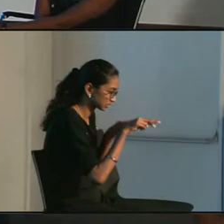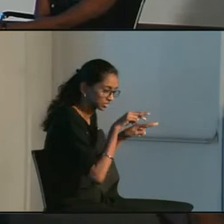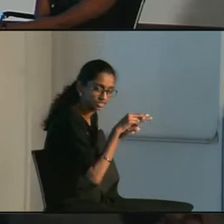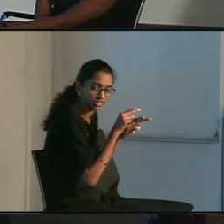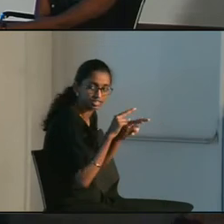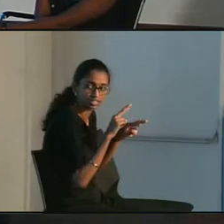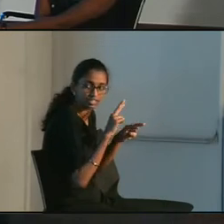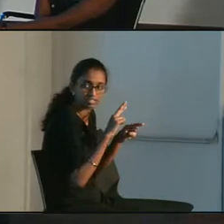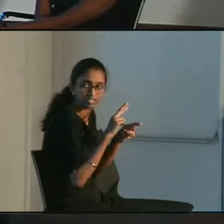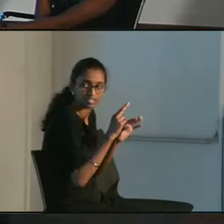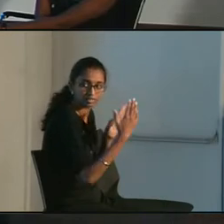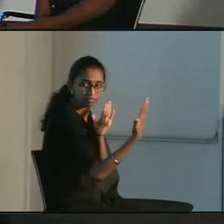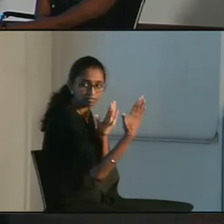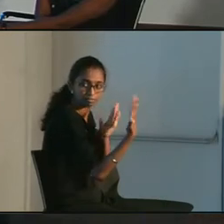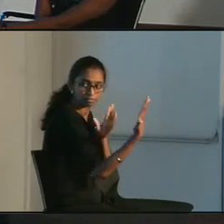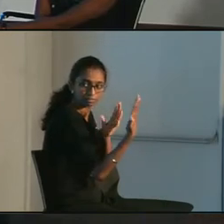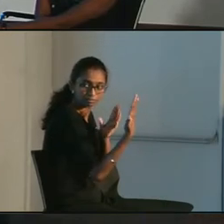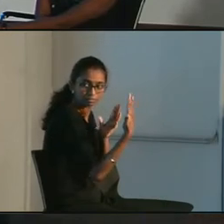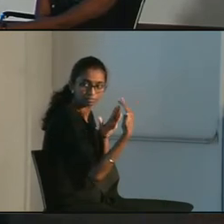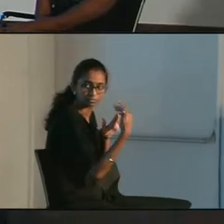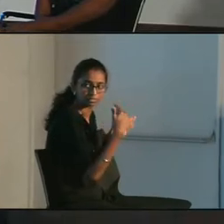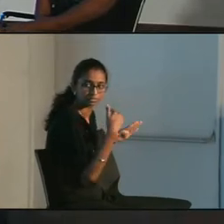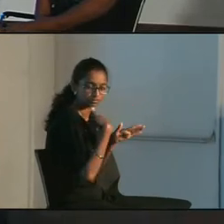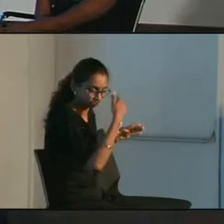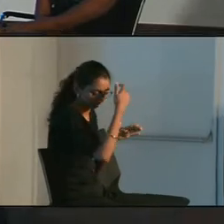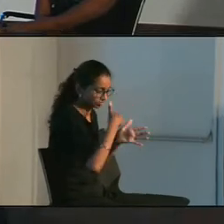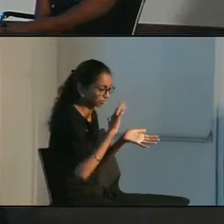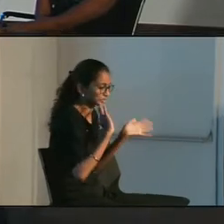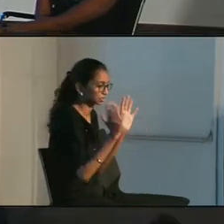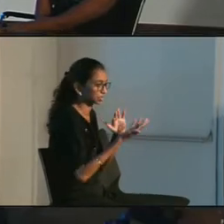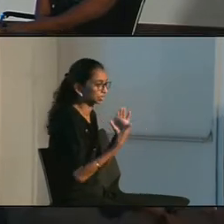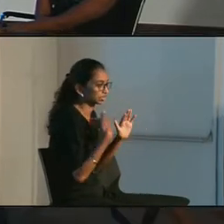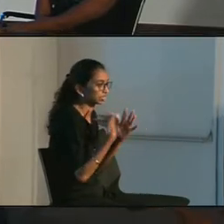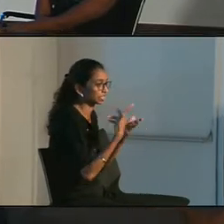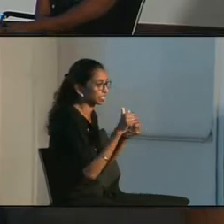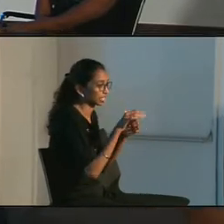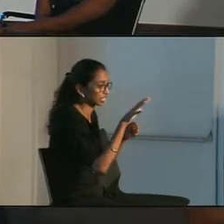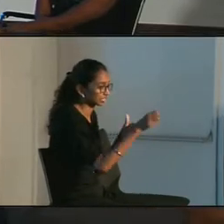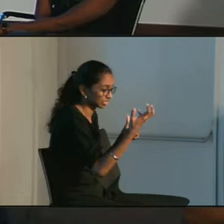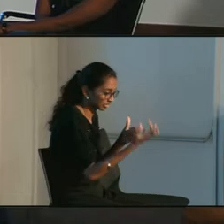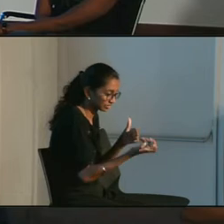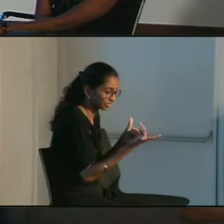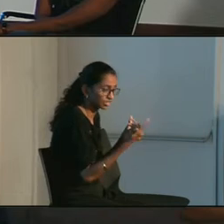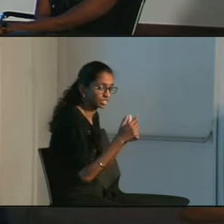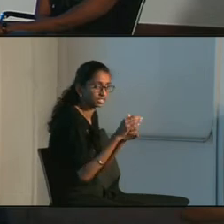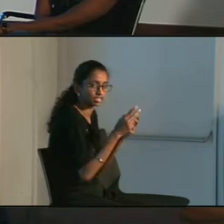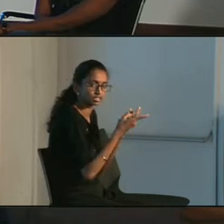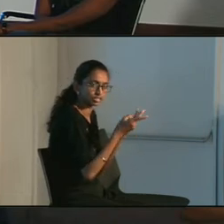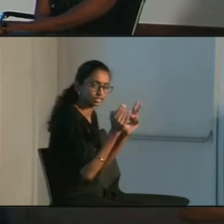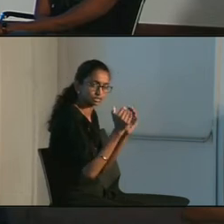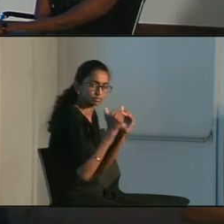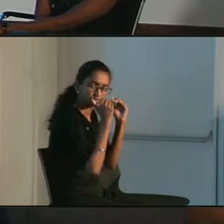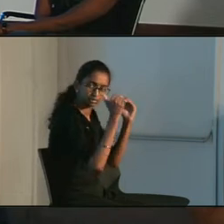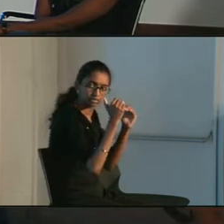very much mirror the physical world, whether it's, who has access, who has power, who has privilege,